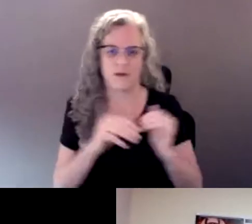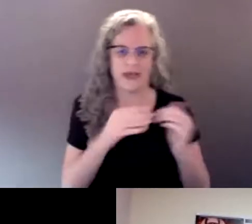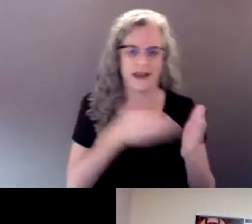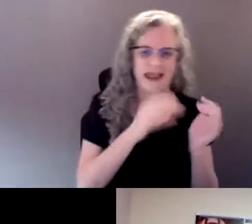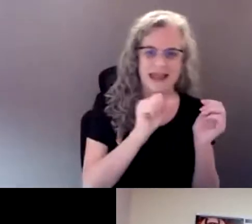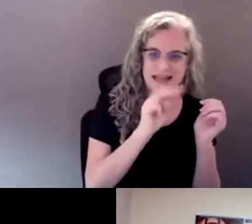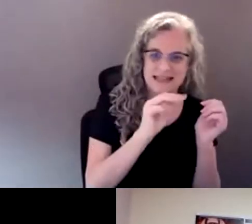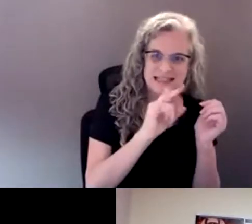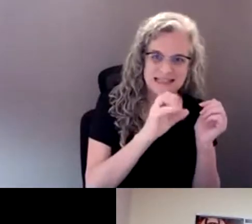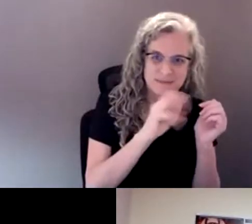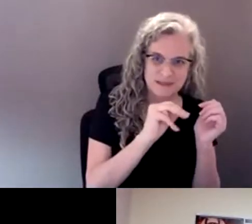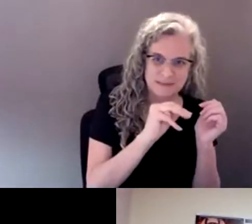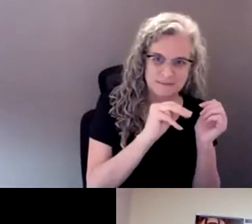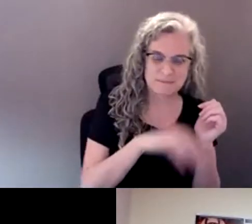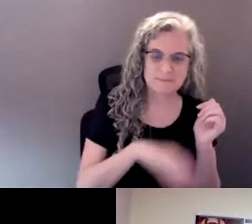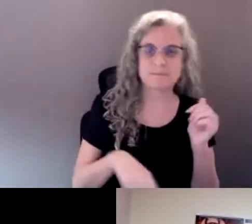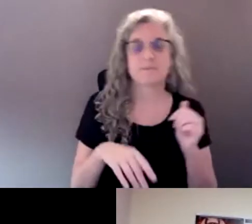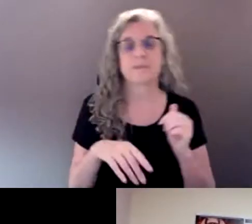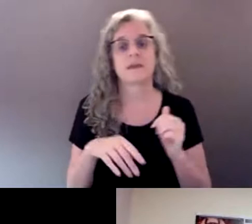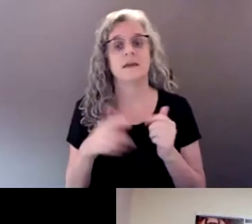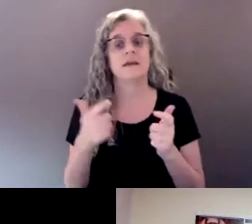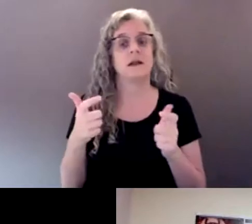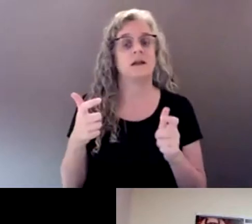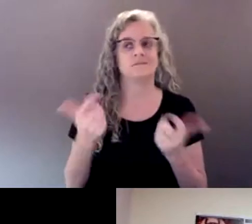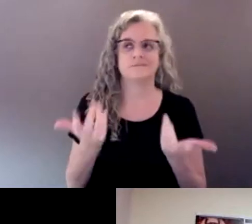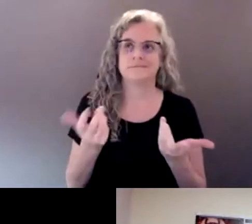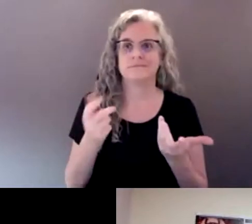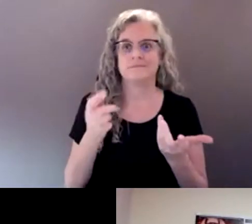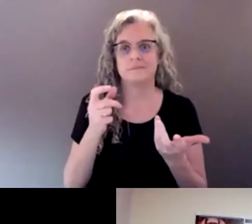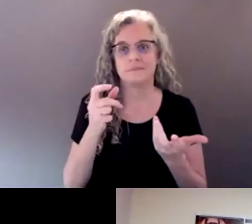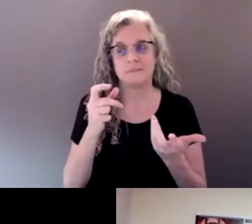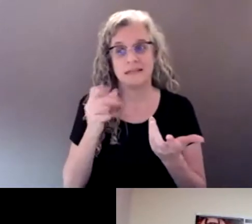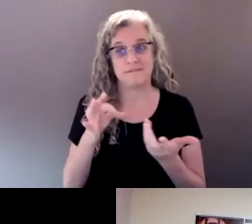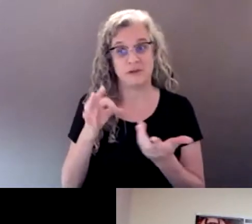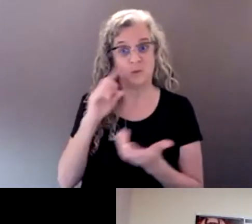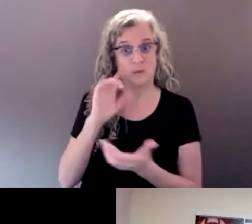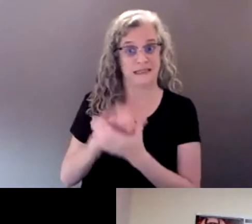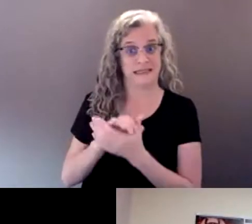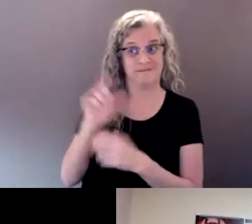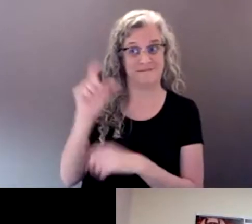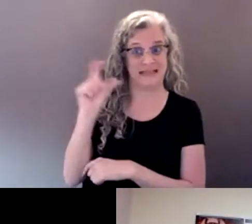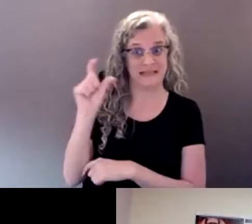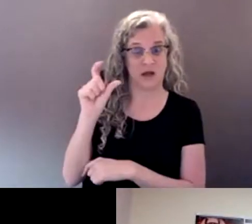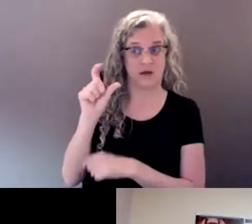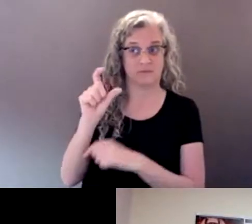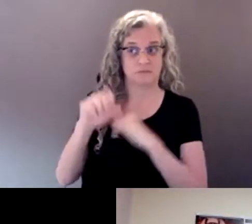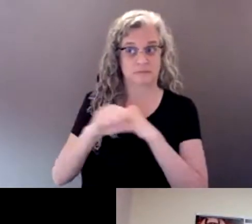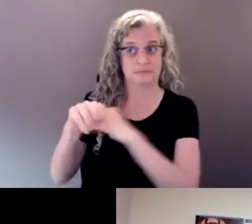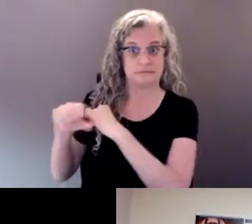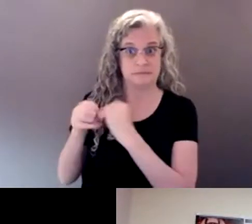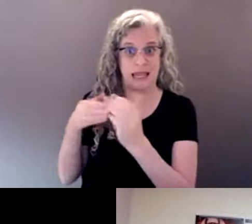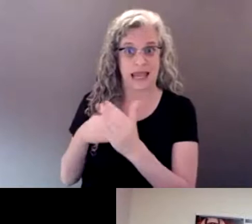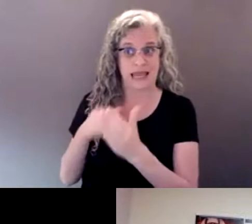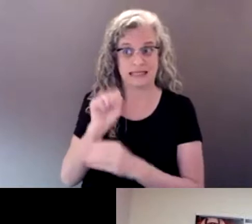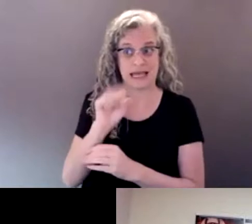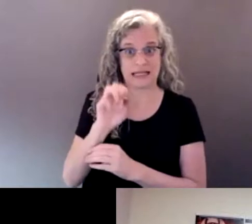argue, that the largest victims, if you believe in Islamic anti-Semitism, and I'm not saying you need, but if you do want